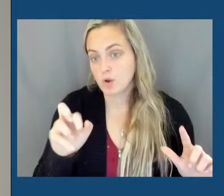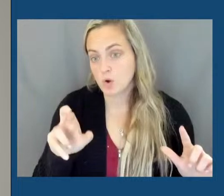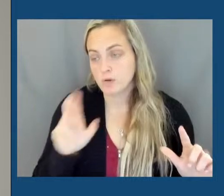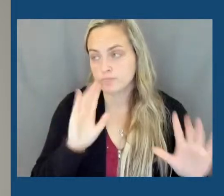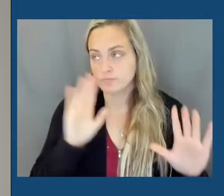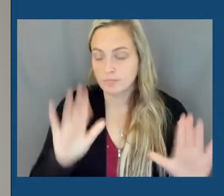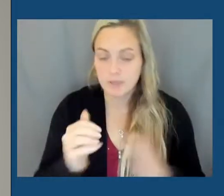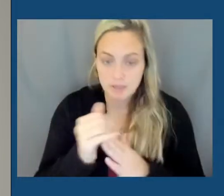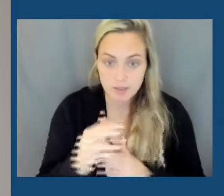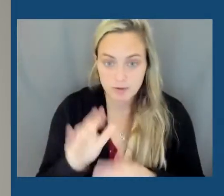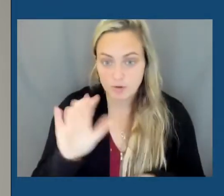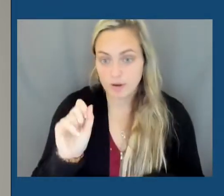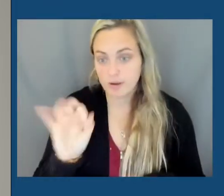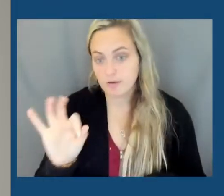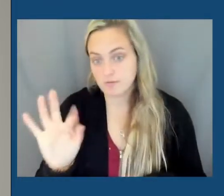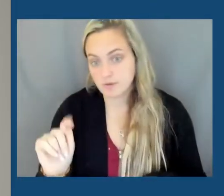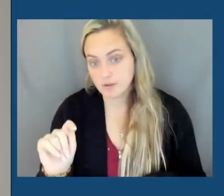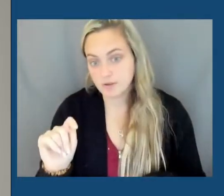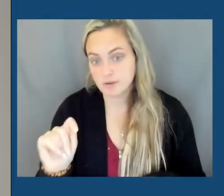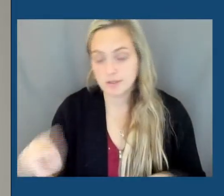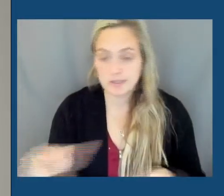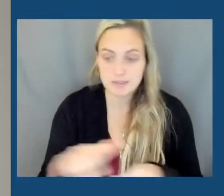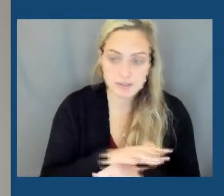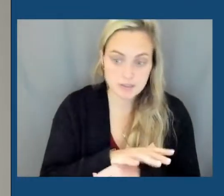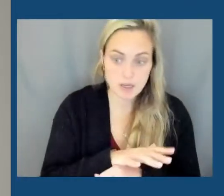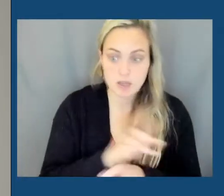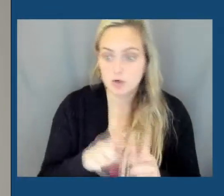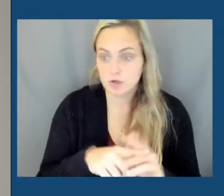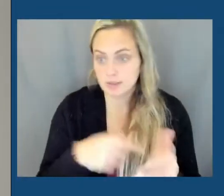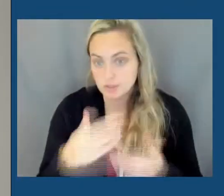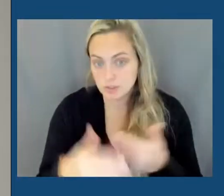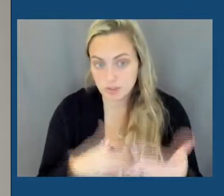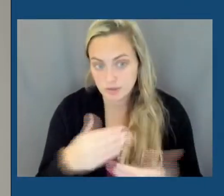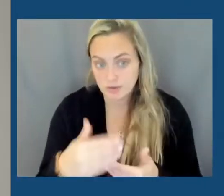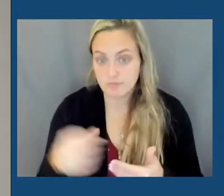the AFT. This entire initiative,